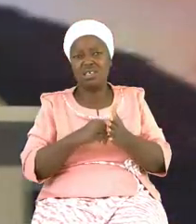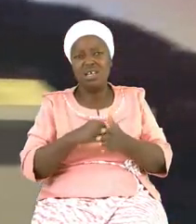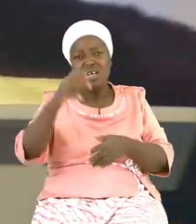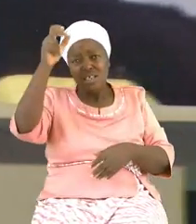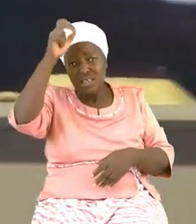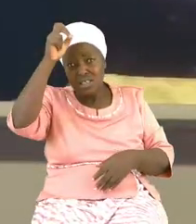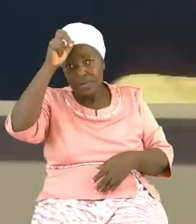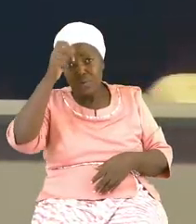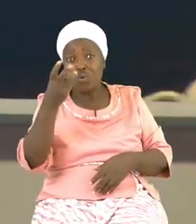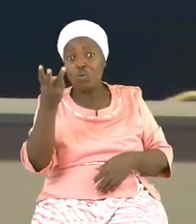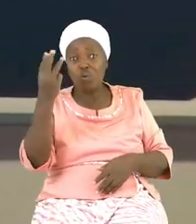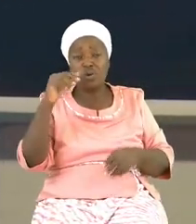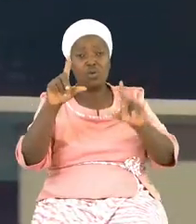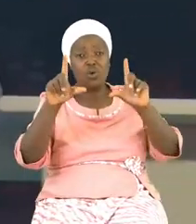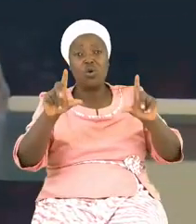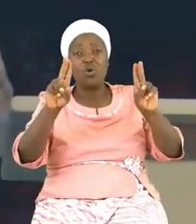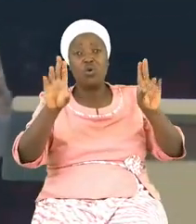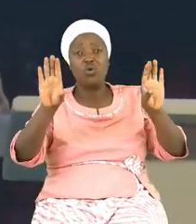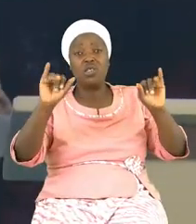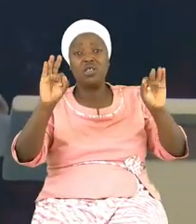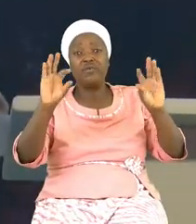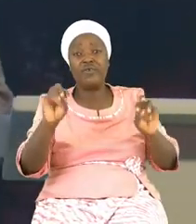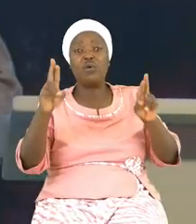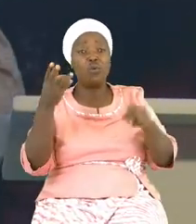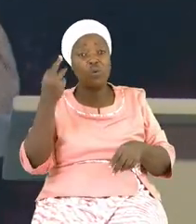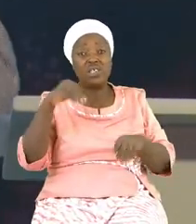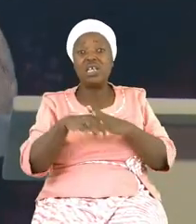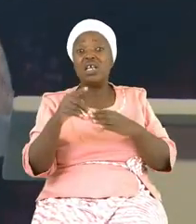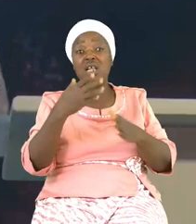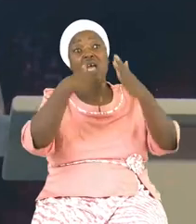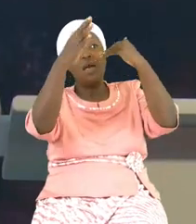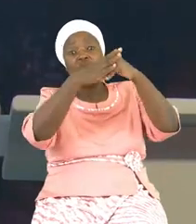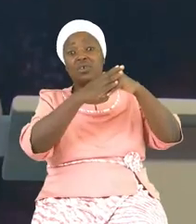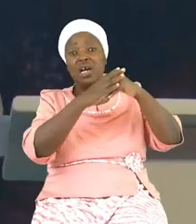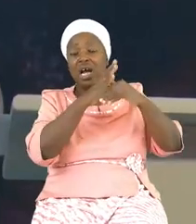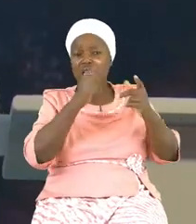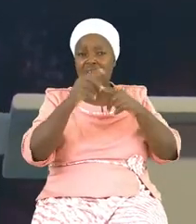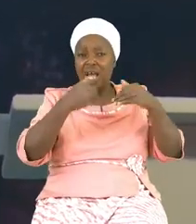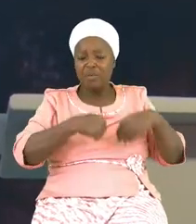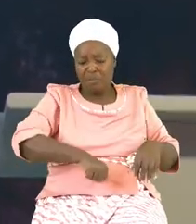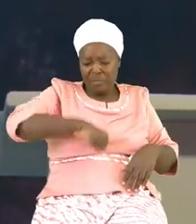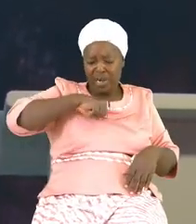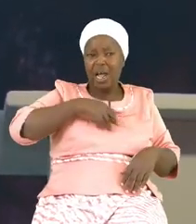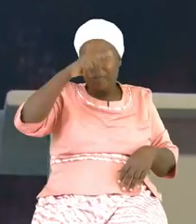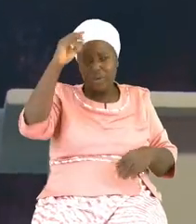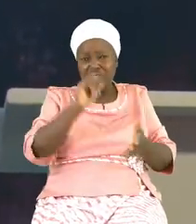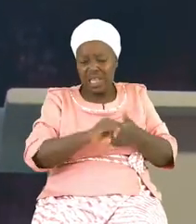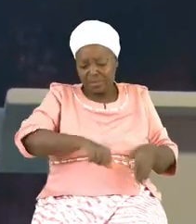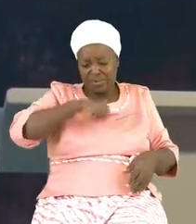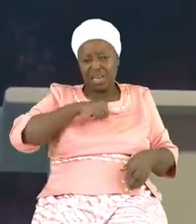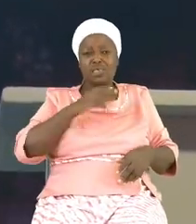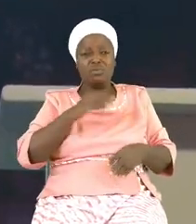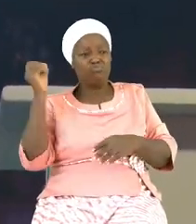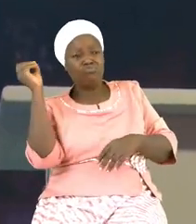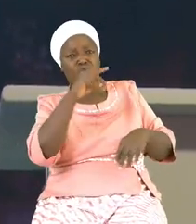heaven. Then he had pride. And because of that pride, he was cast down. Haughtiness came to him.